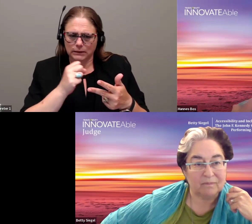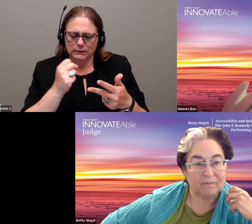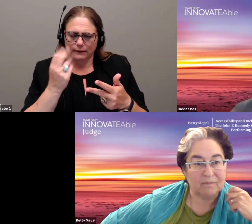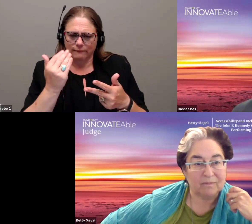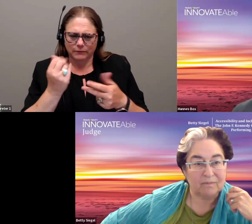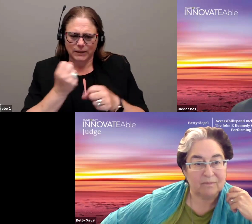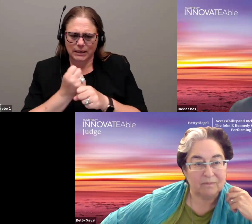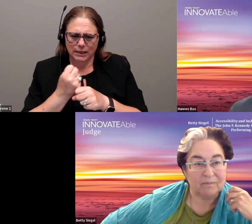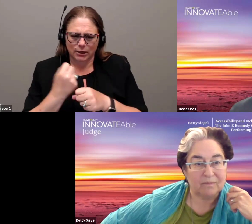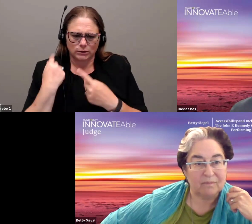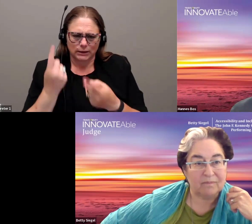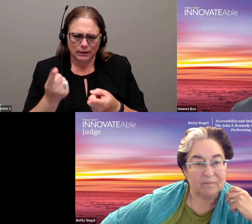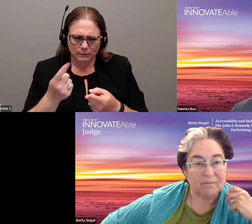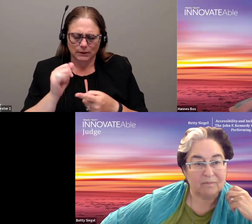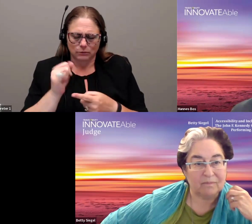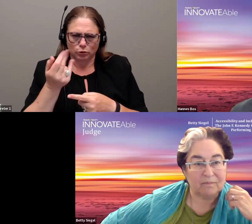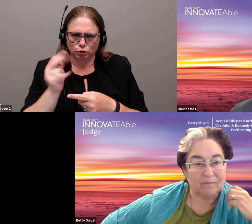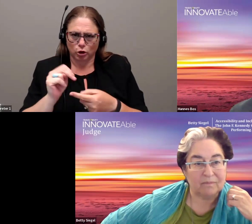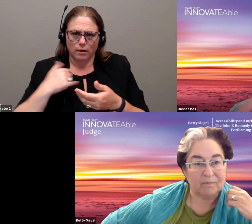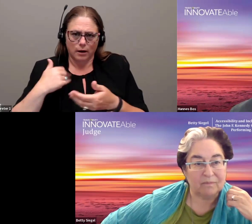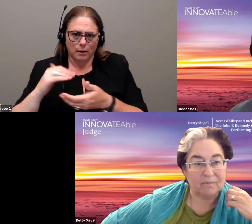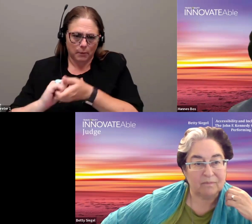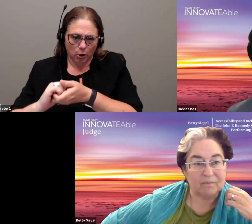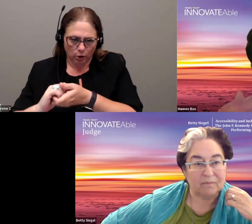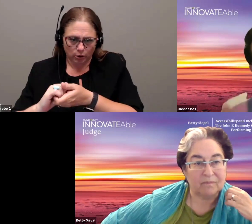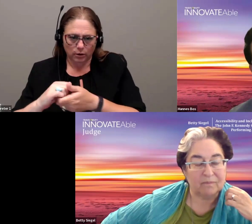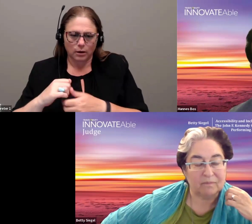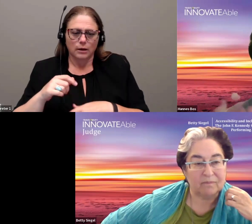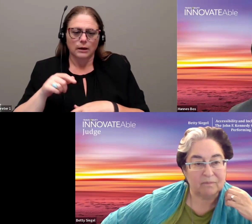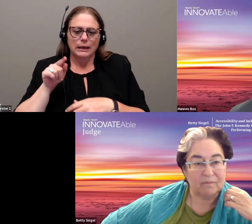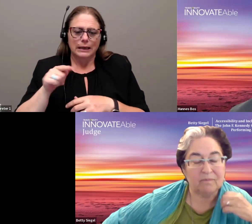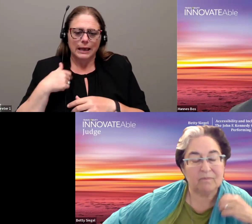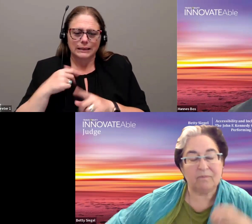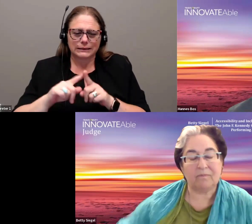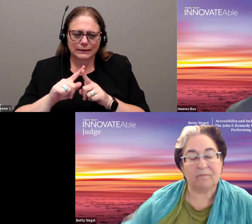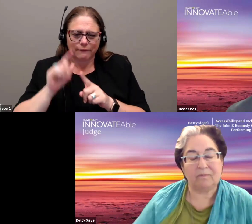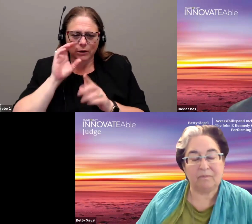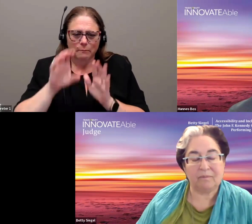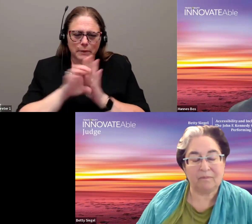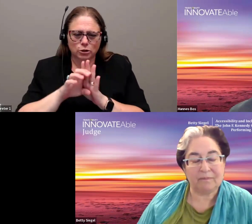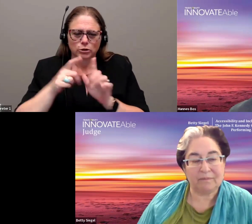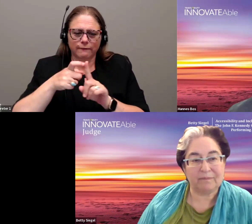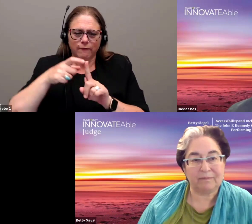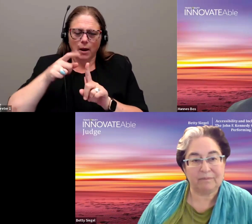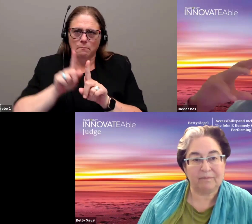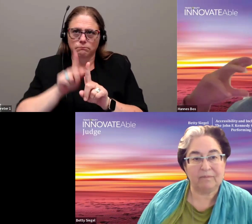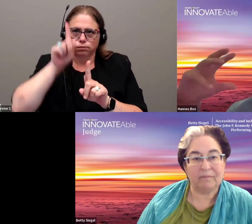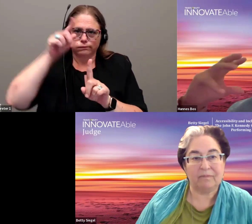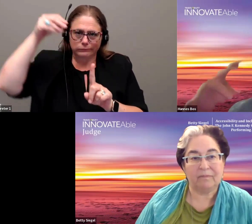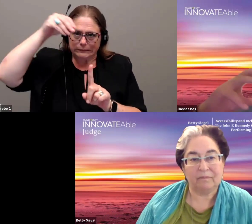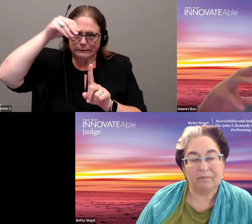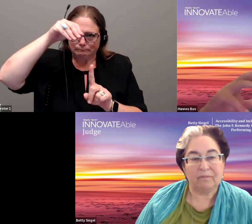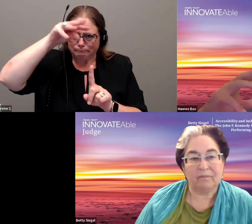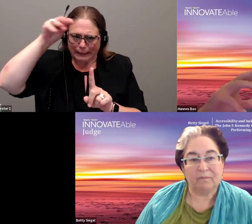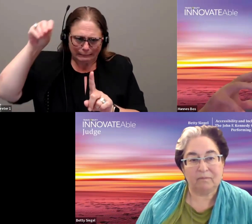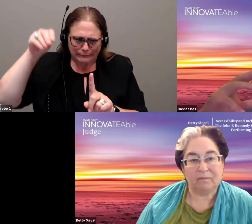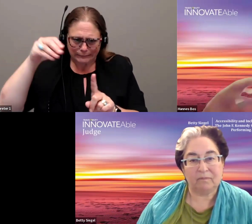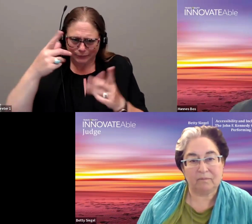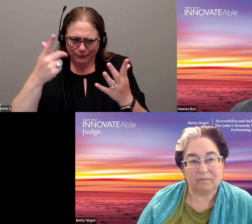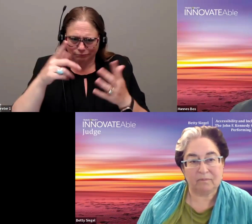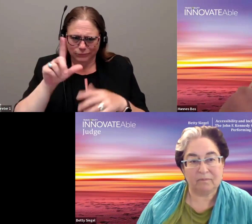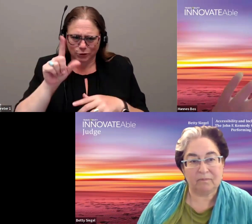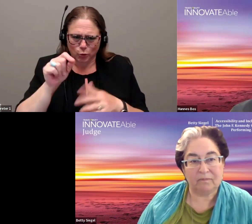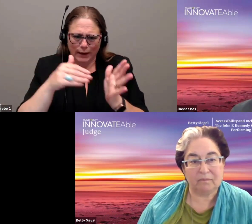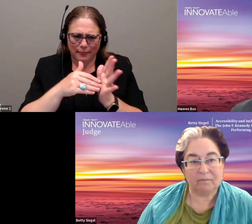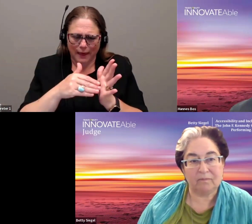self-evaluated expert assessments with pictures of every single venue, restaurant in various destinations. And those 3 different databases